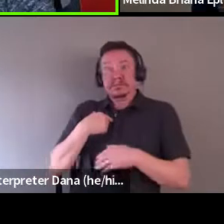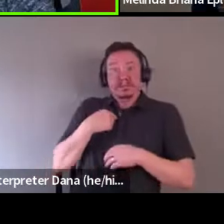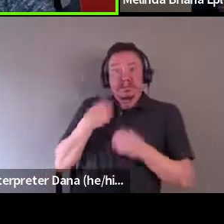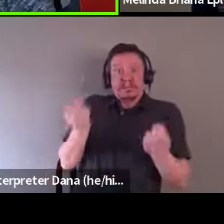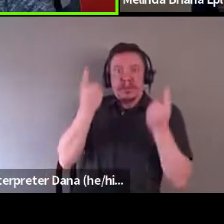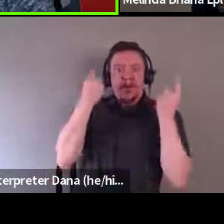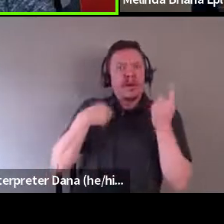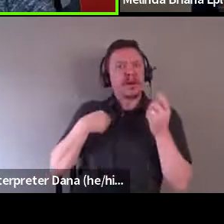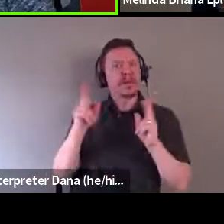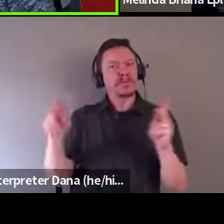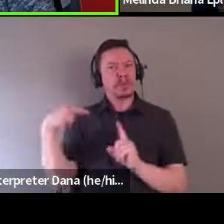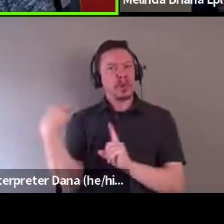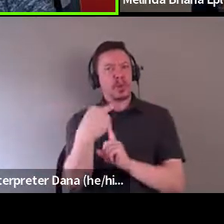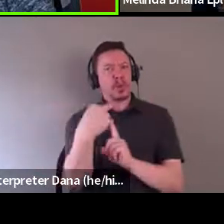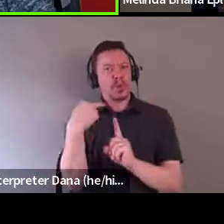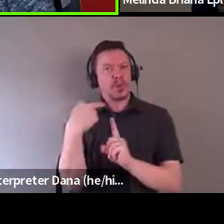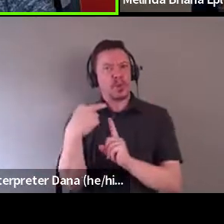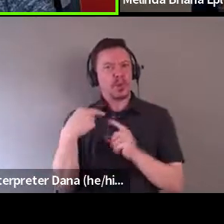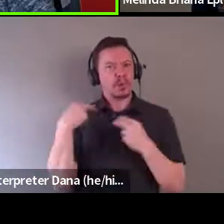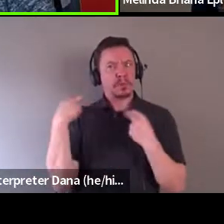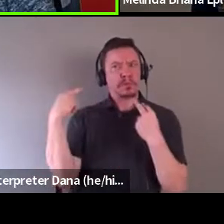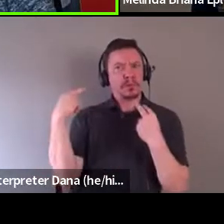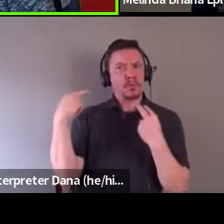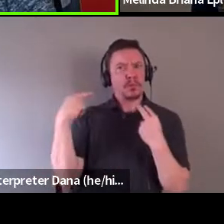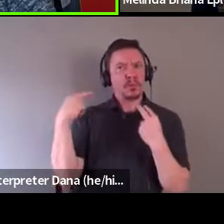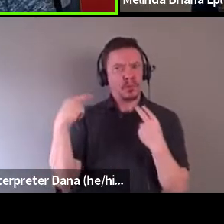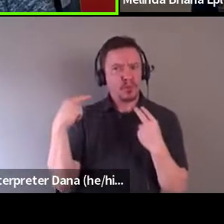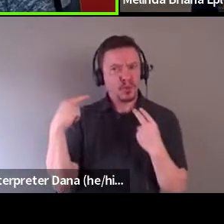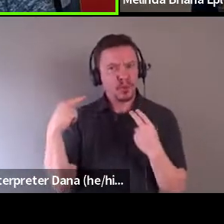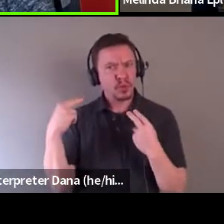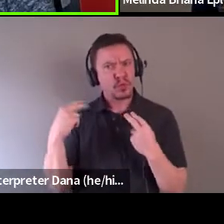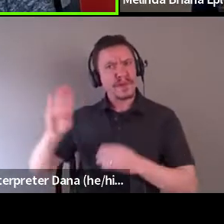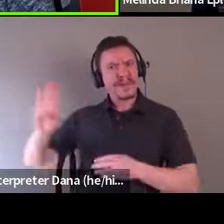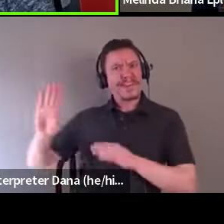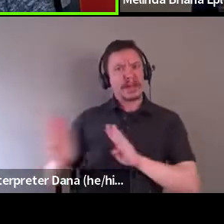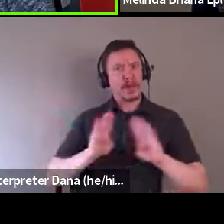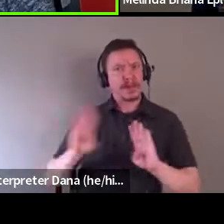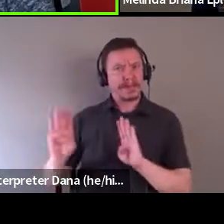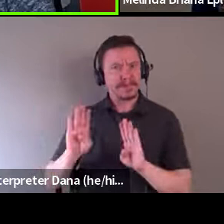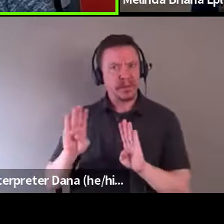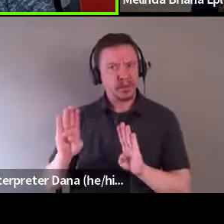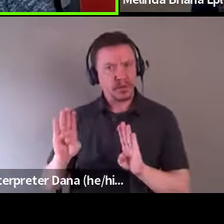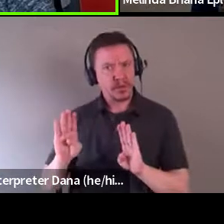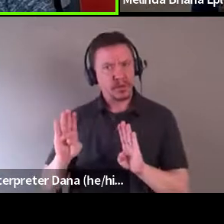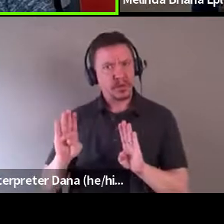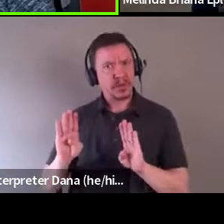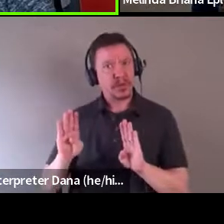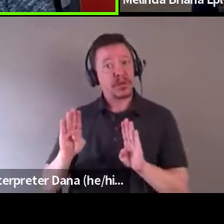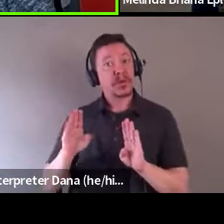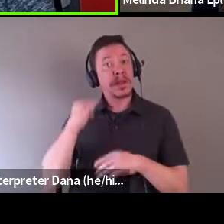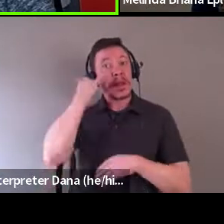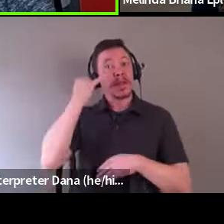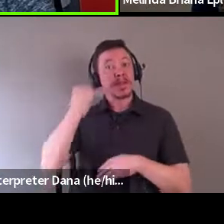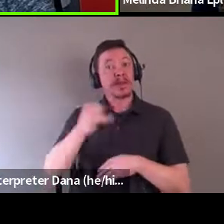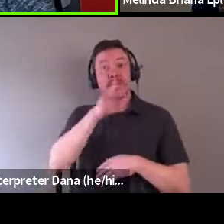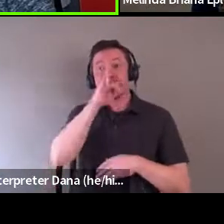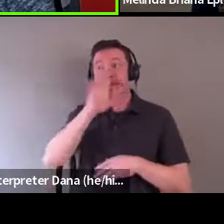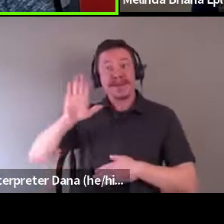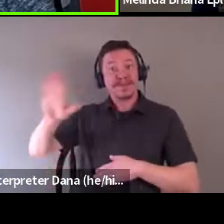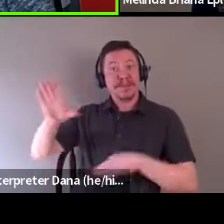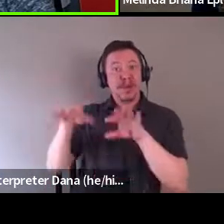you and treat you when you don't speak